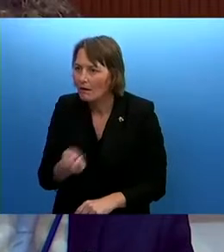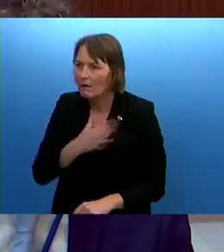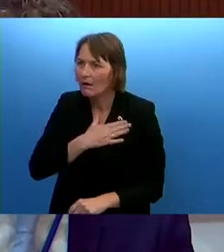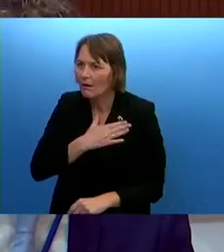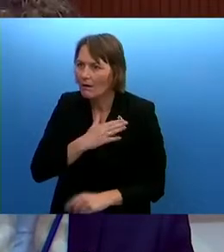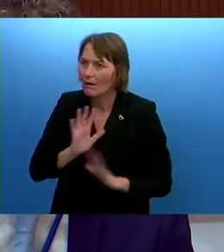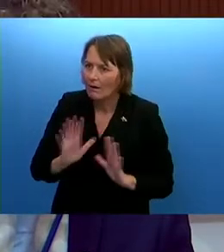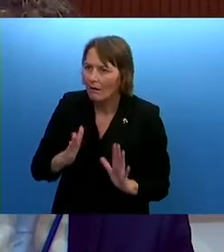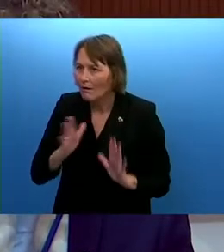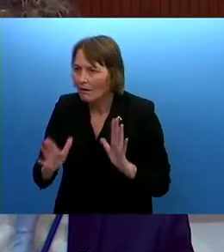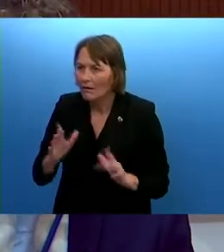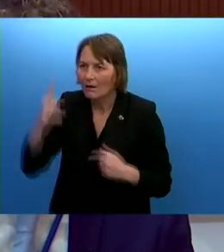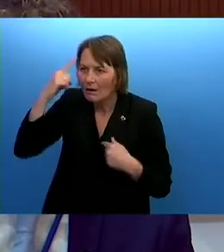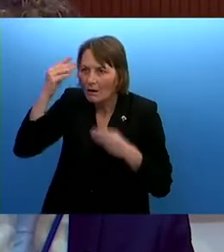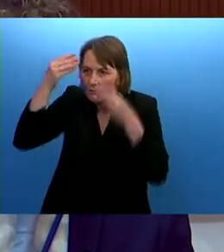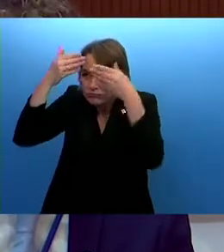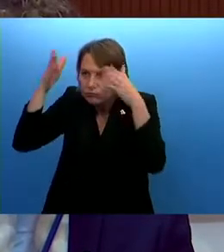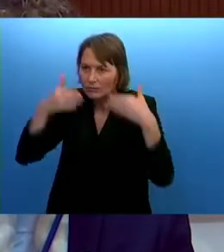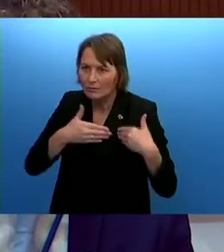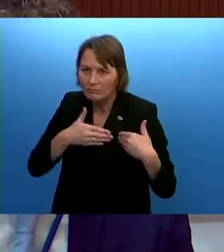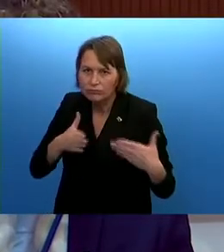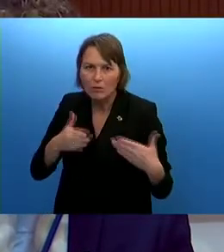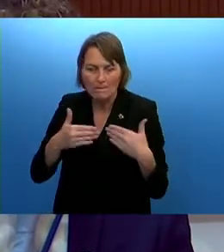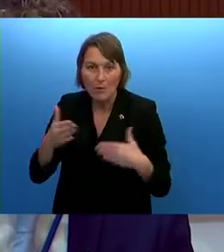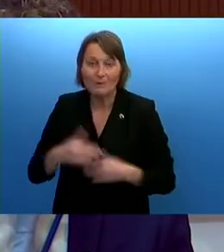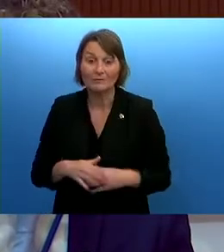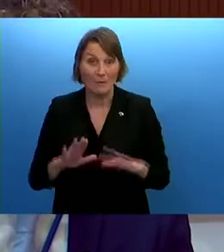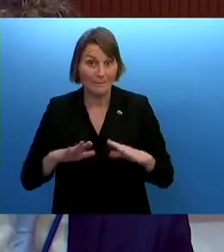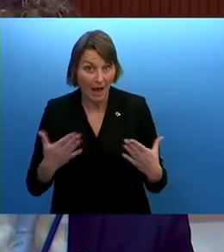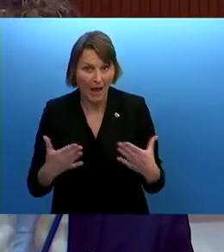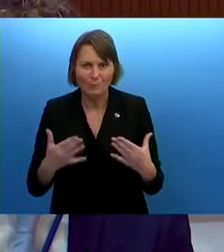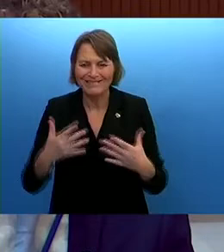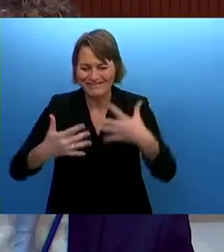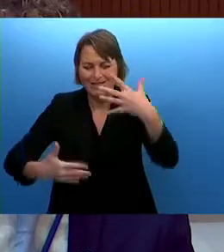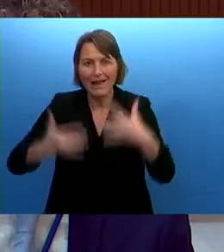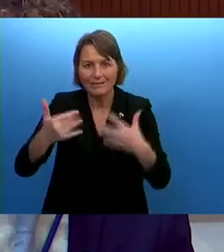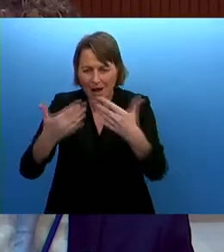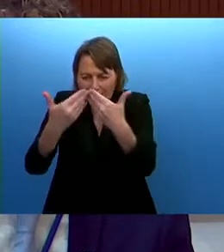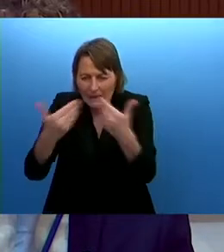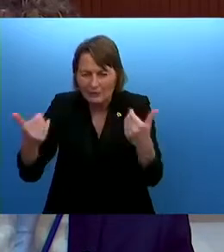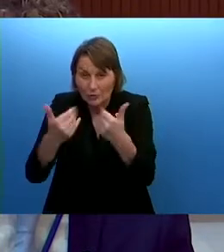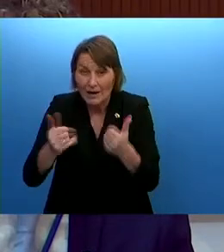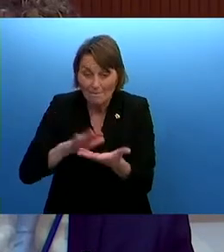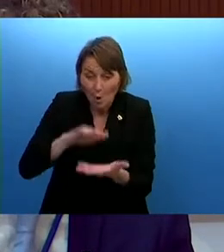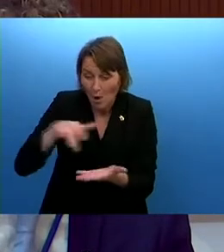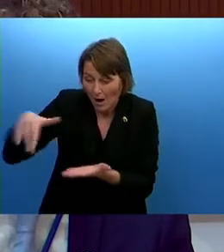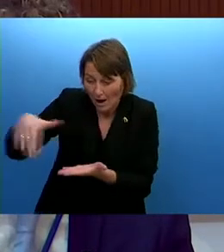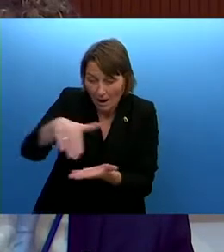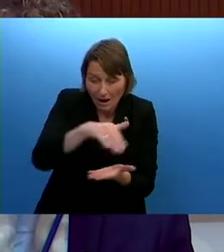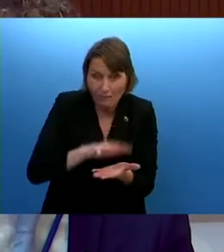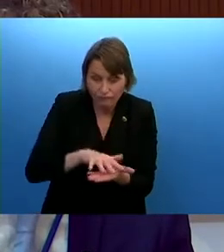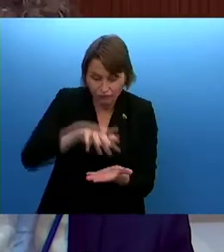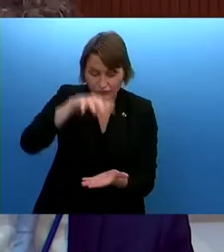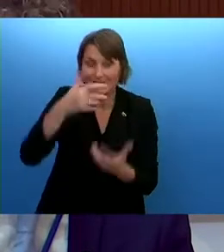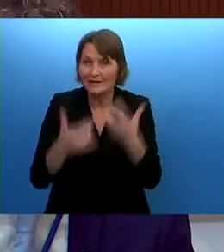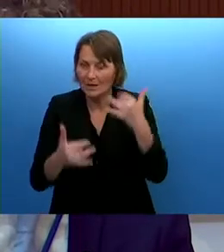course, ensure we have better data and disaggregated data. We have a massive field operational presence, and